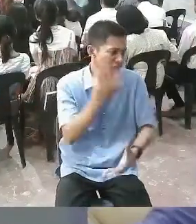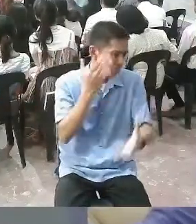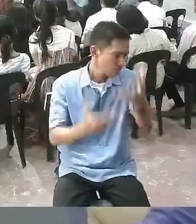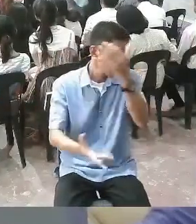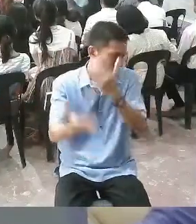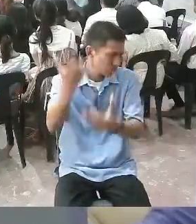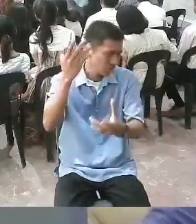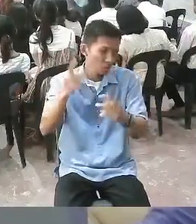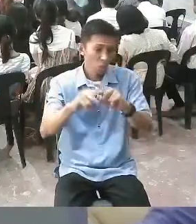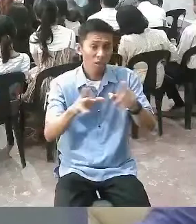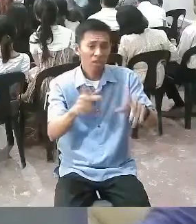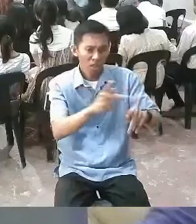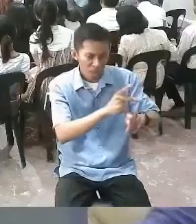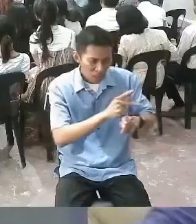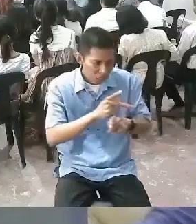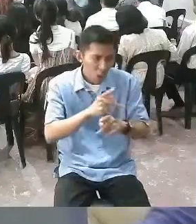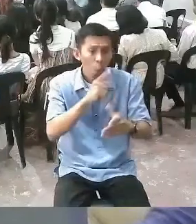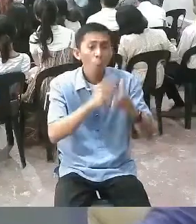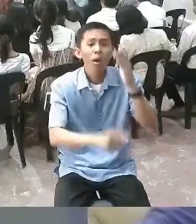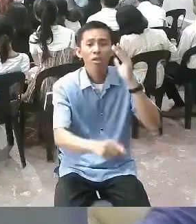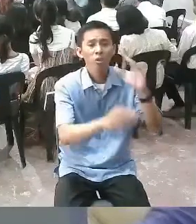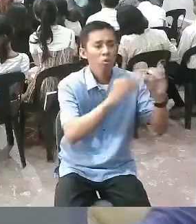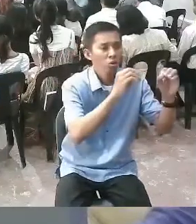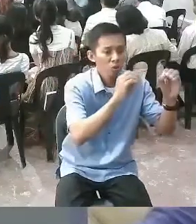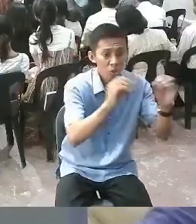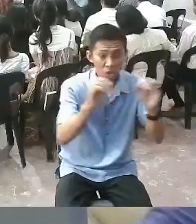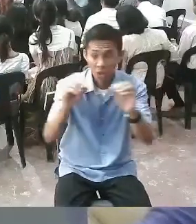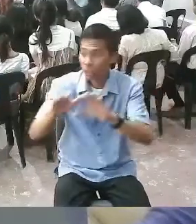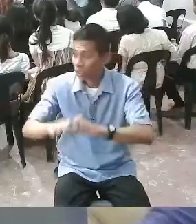need to be careful what you teach children.